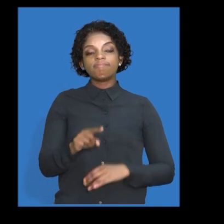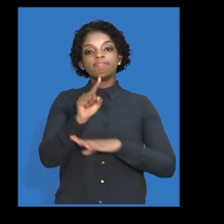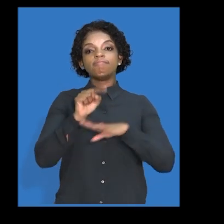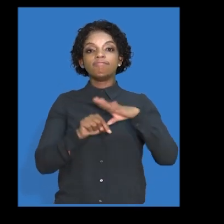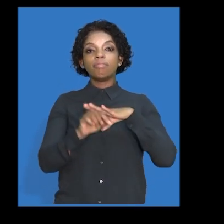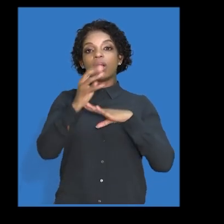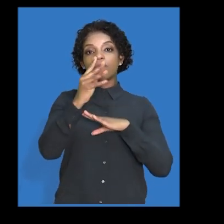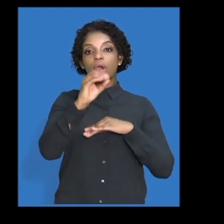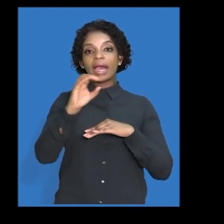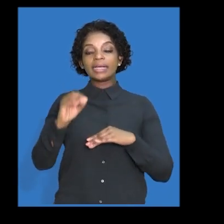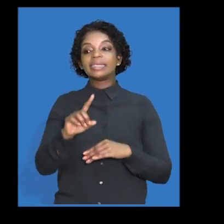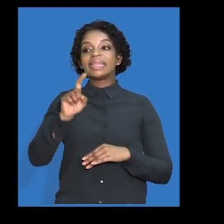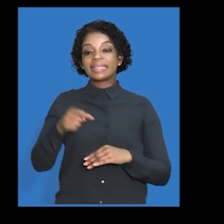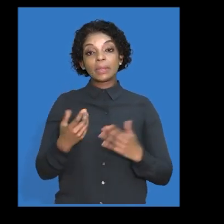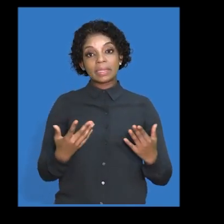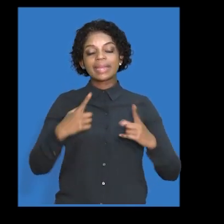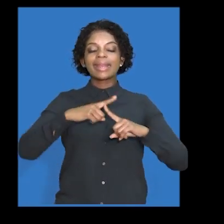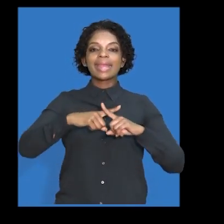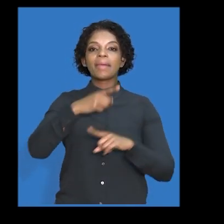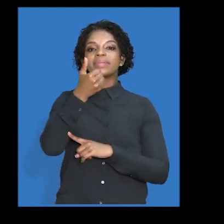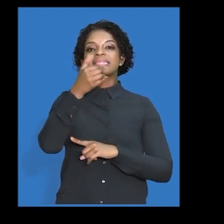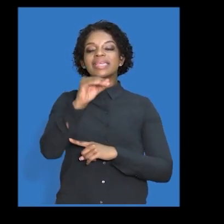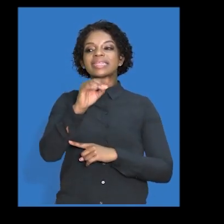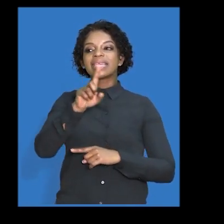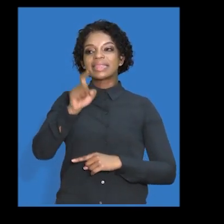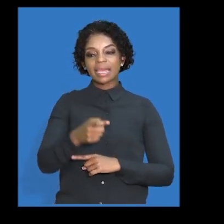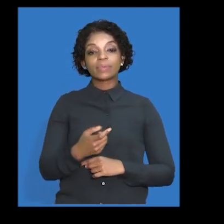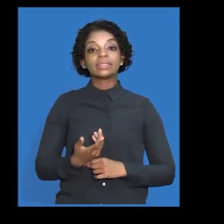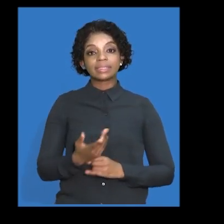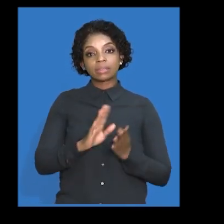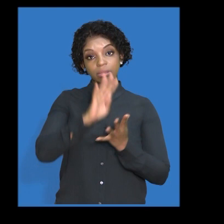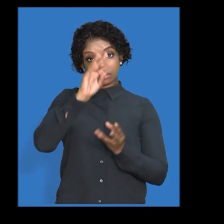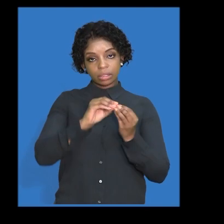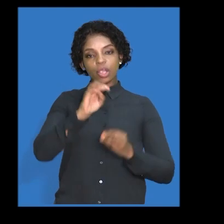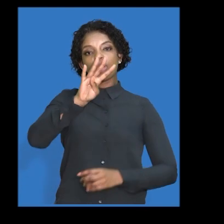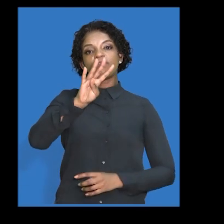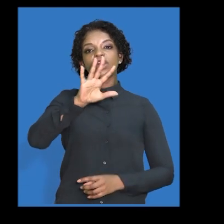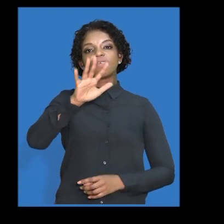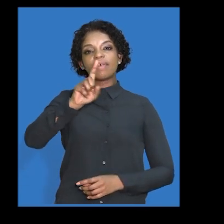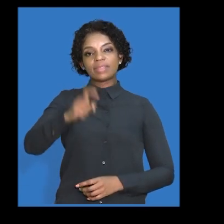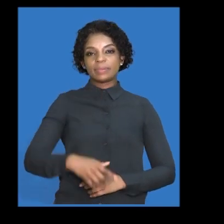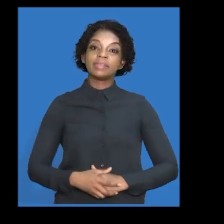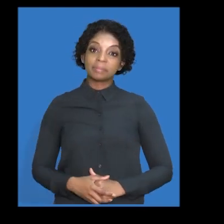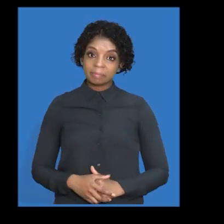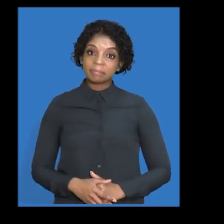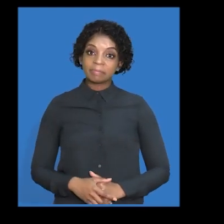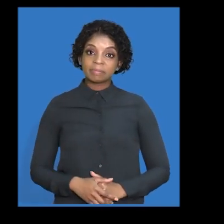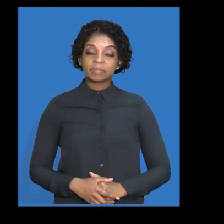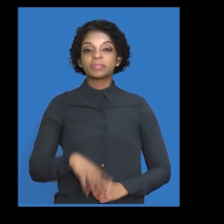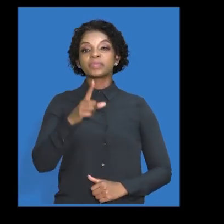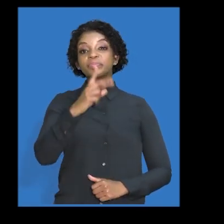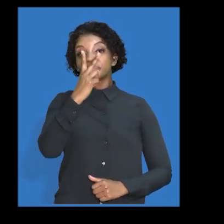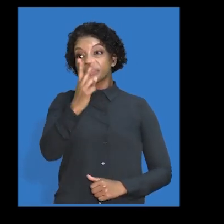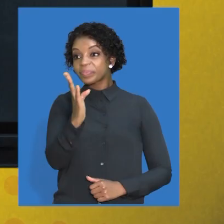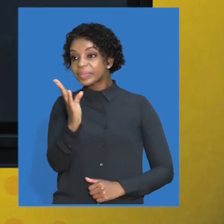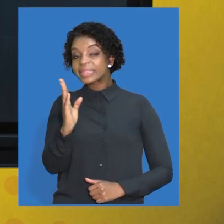was 60,000 Rand, which gives us a total answer of 45,000 Rand. So you can see there that they almost work